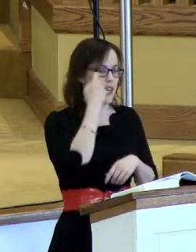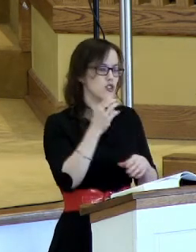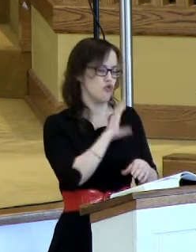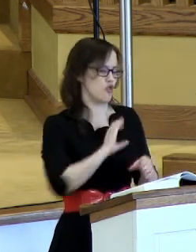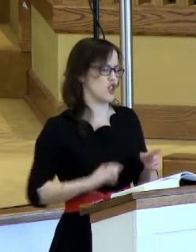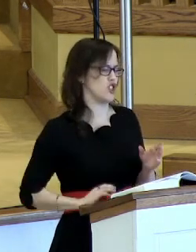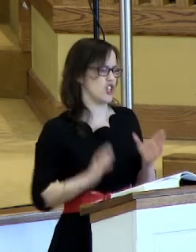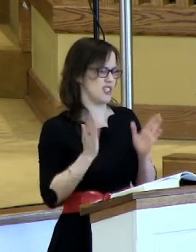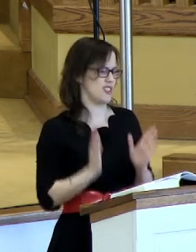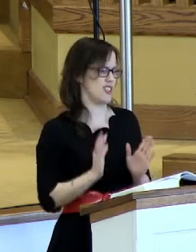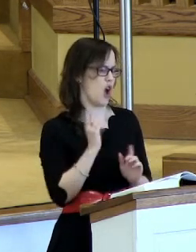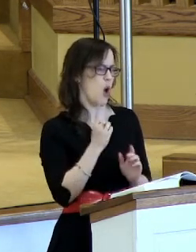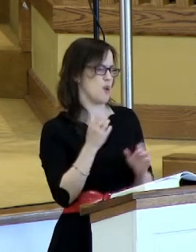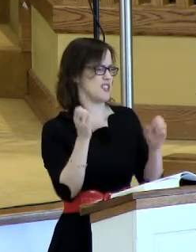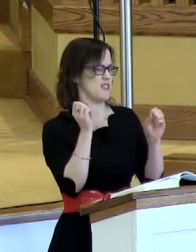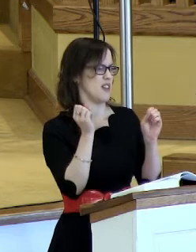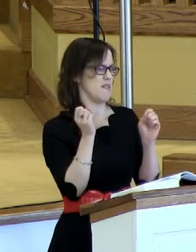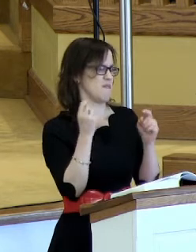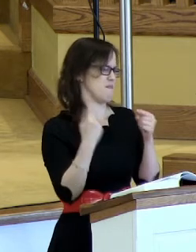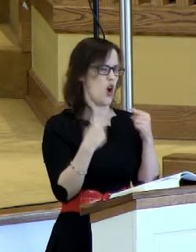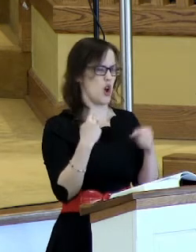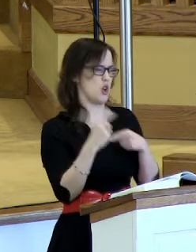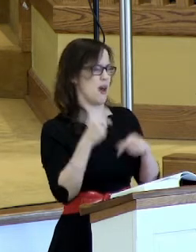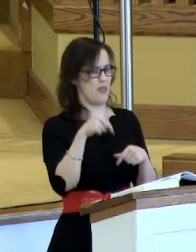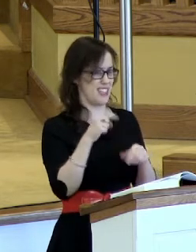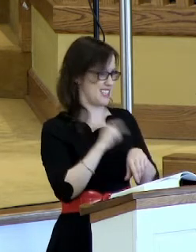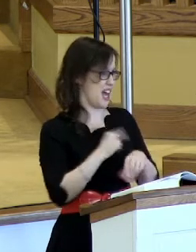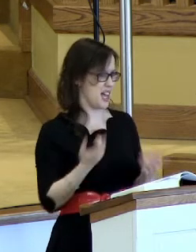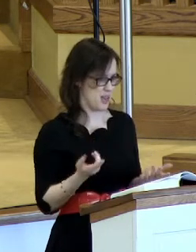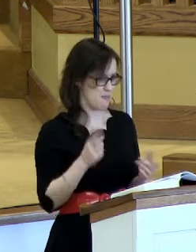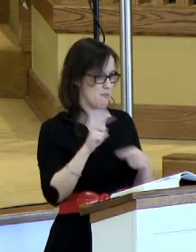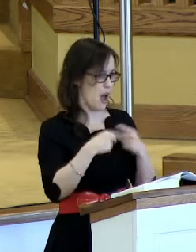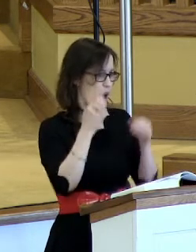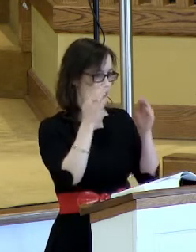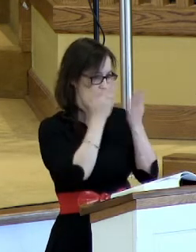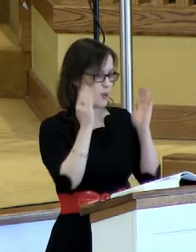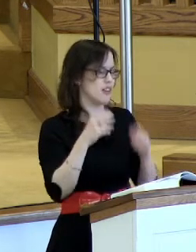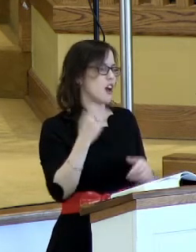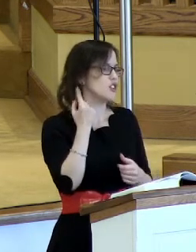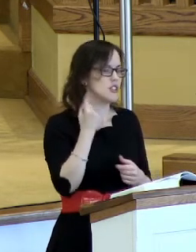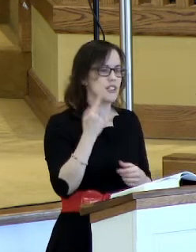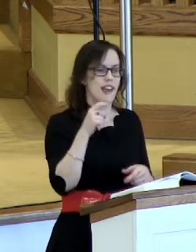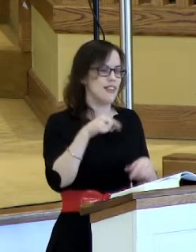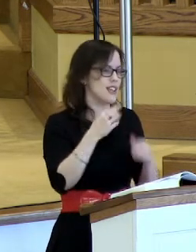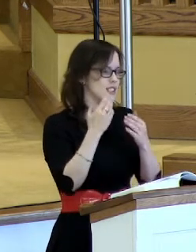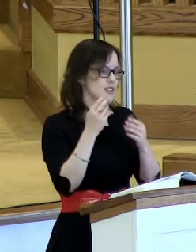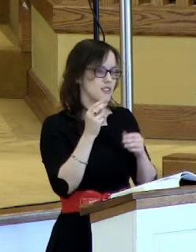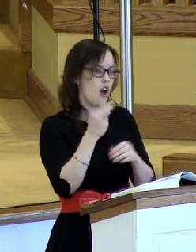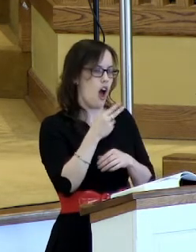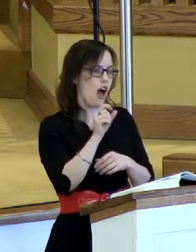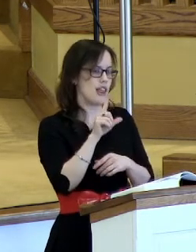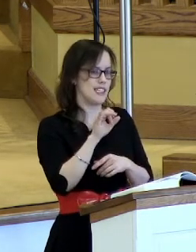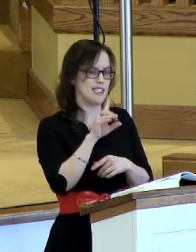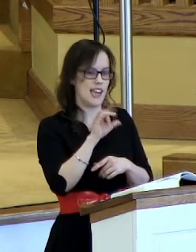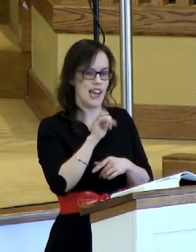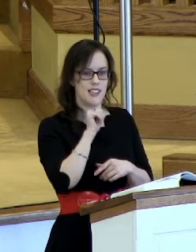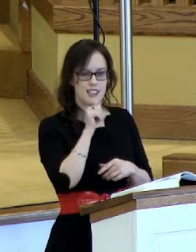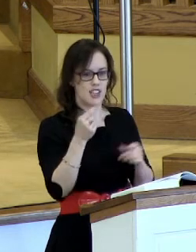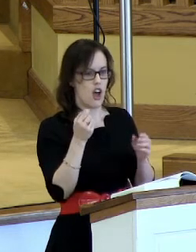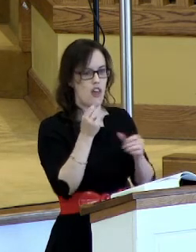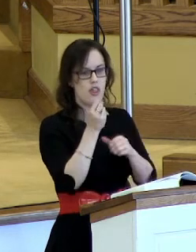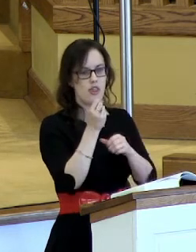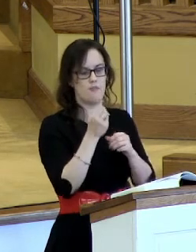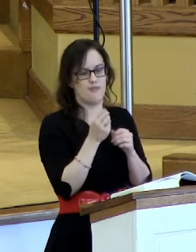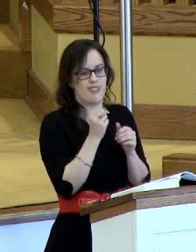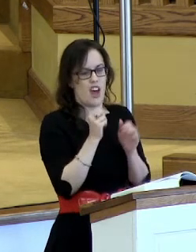this day. Let me just say that this holiday, or whatever you want to call it, does not threaten our God. And if we think it does, then we got a puny God.